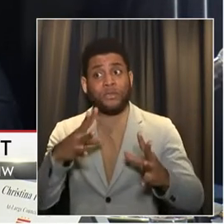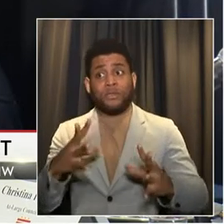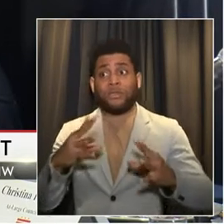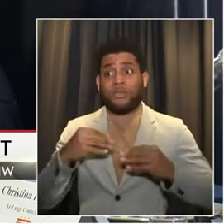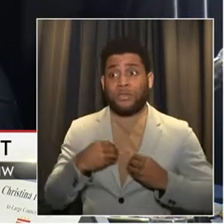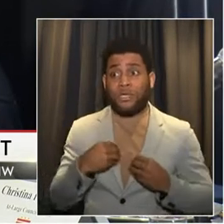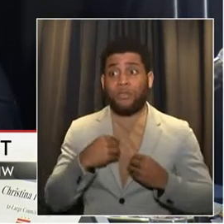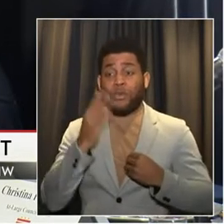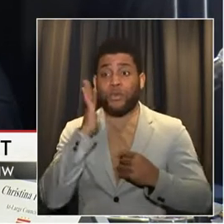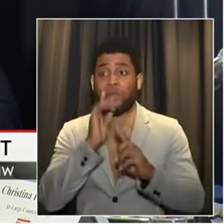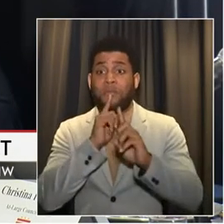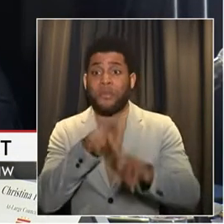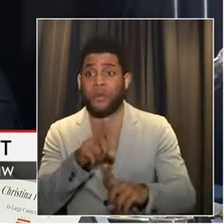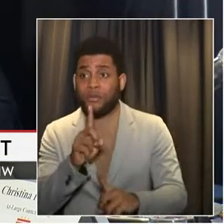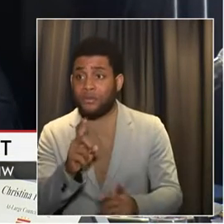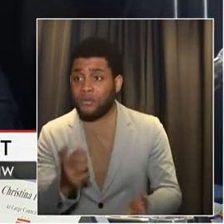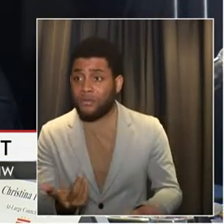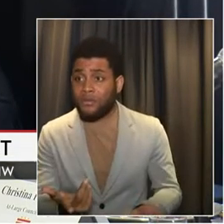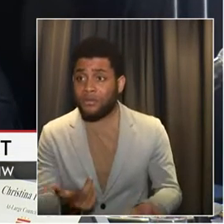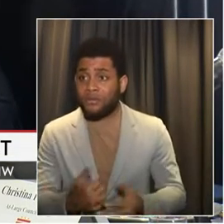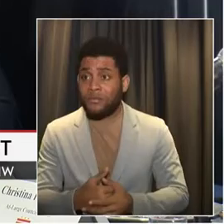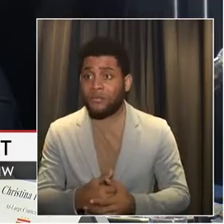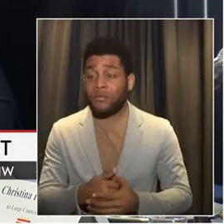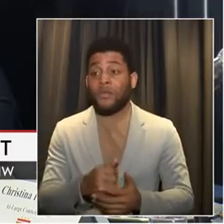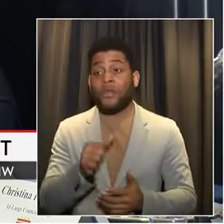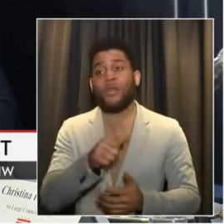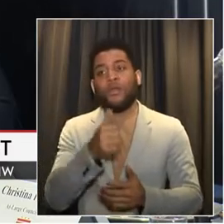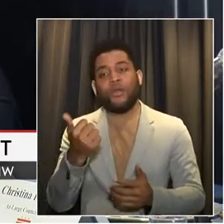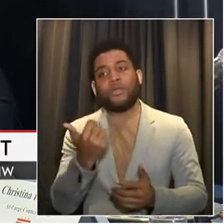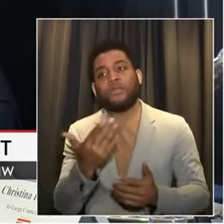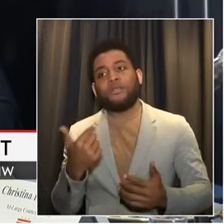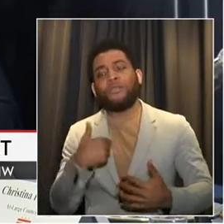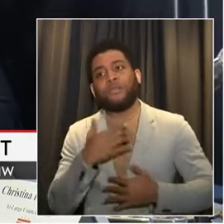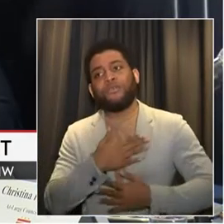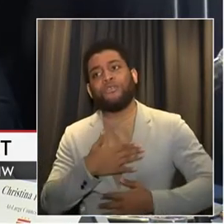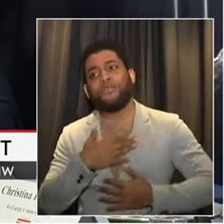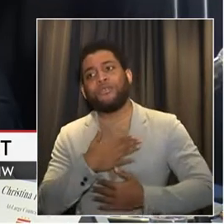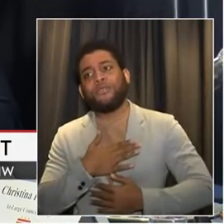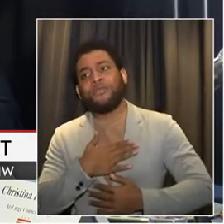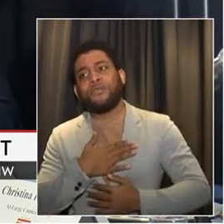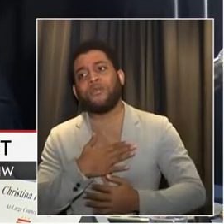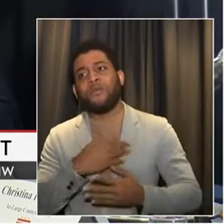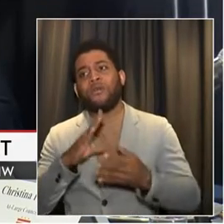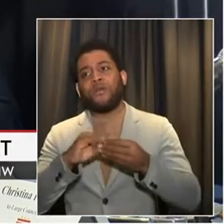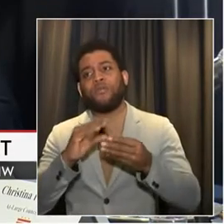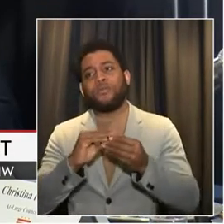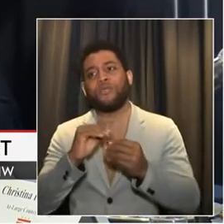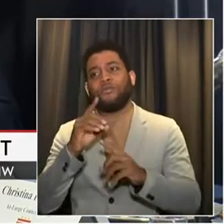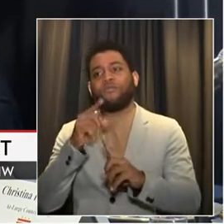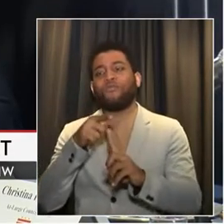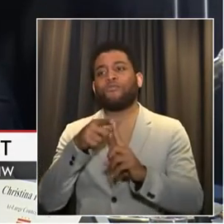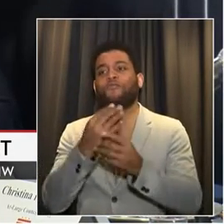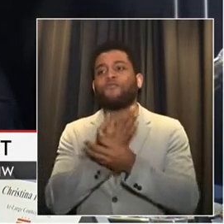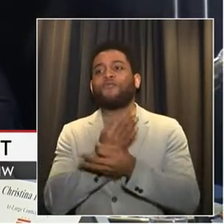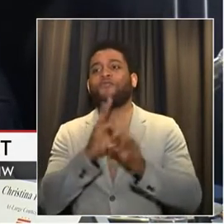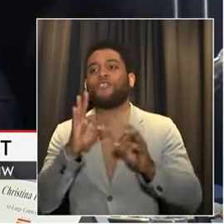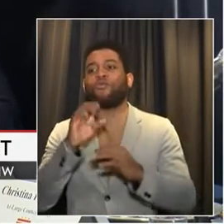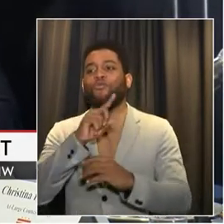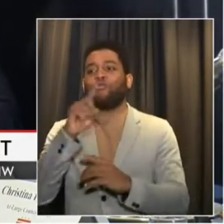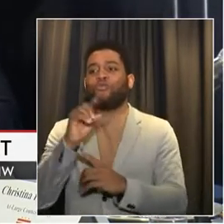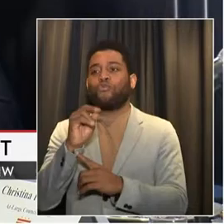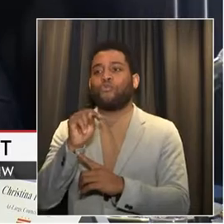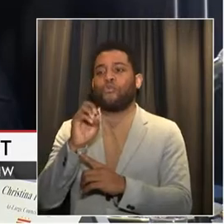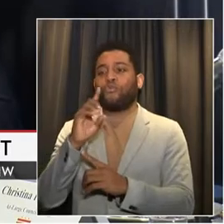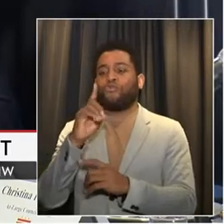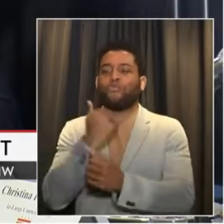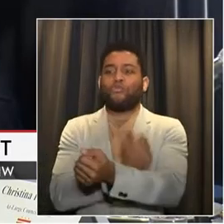So the other thing I would just appreciate a couple more words on is the drug-free zones. Sure. And so I'm still trying to understand.